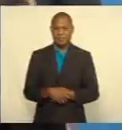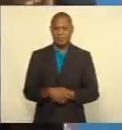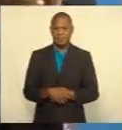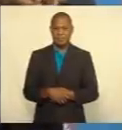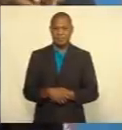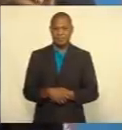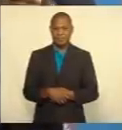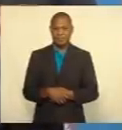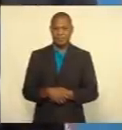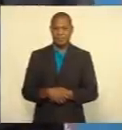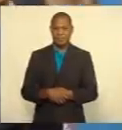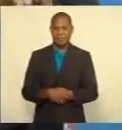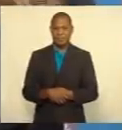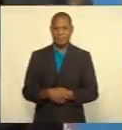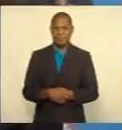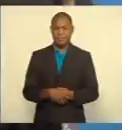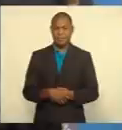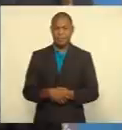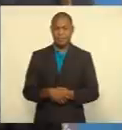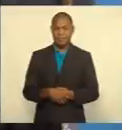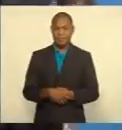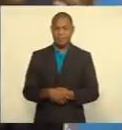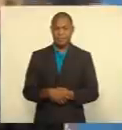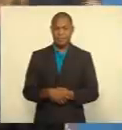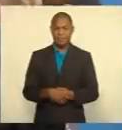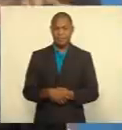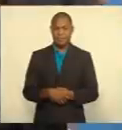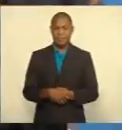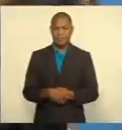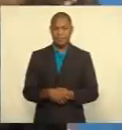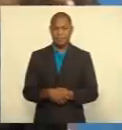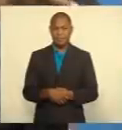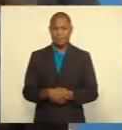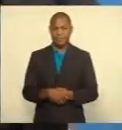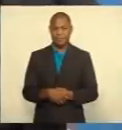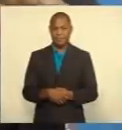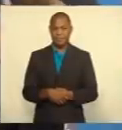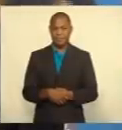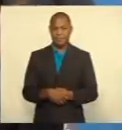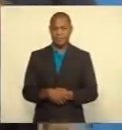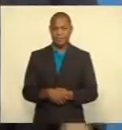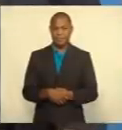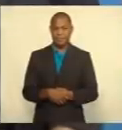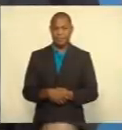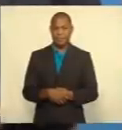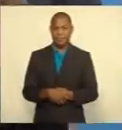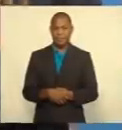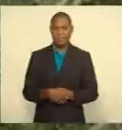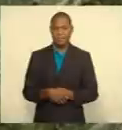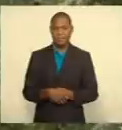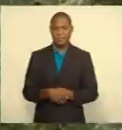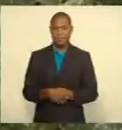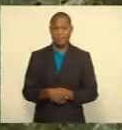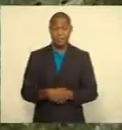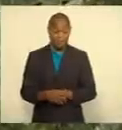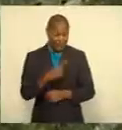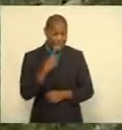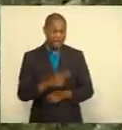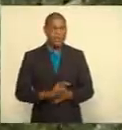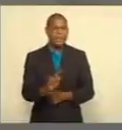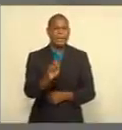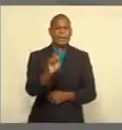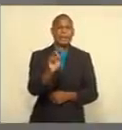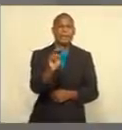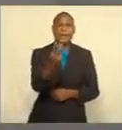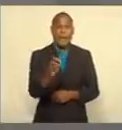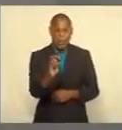in quarantine, and he never entered public spaces. He says the second and the third case